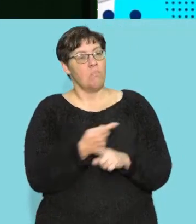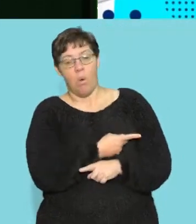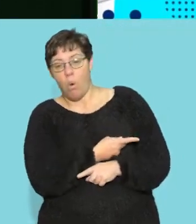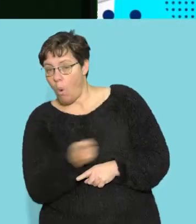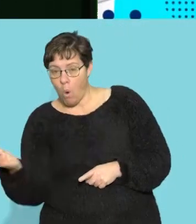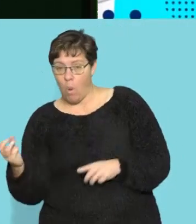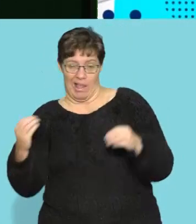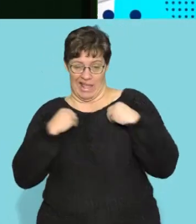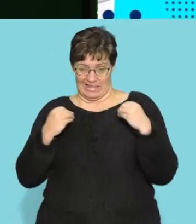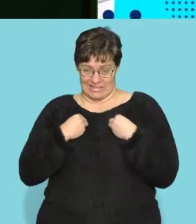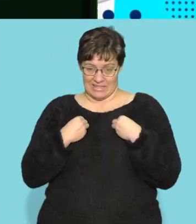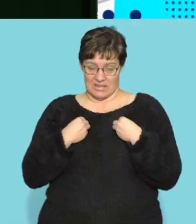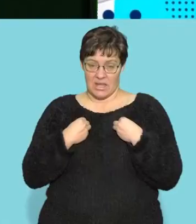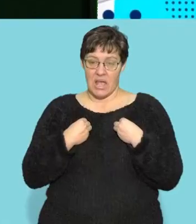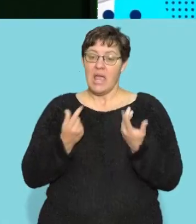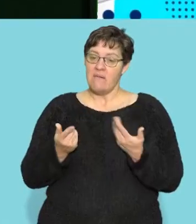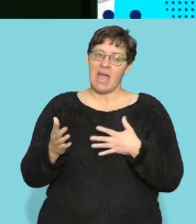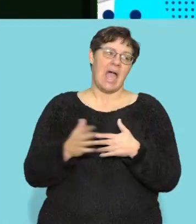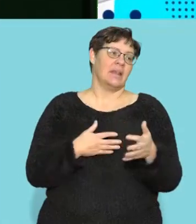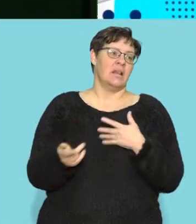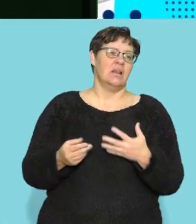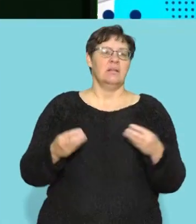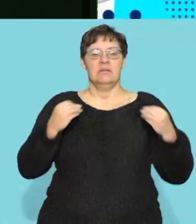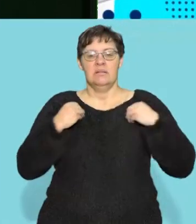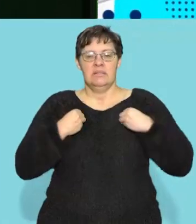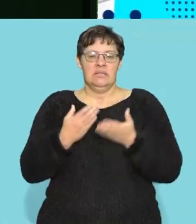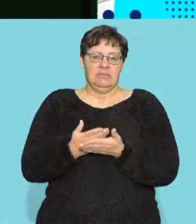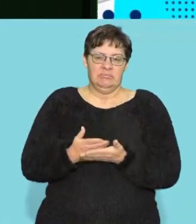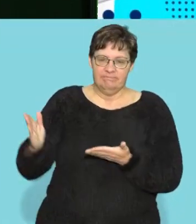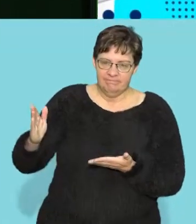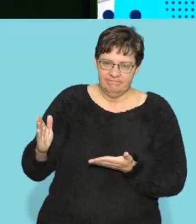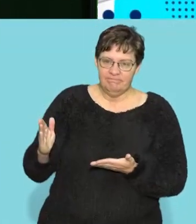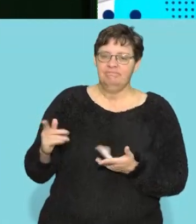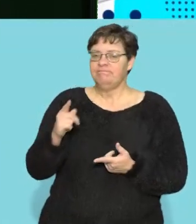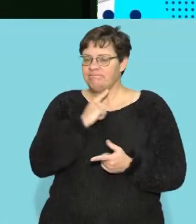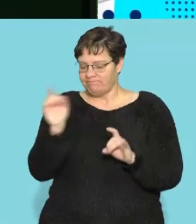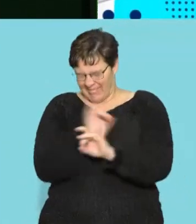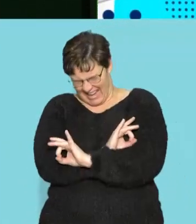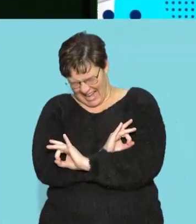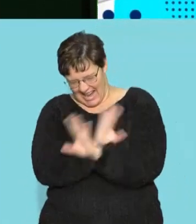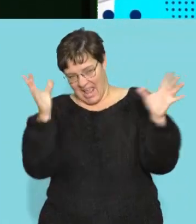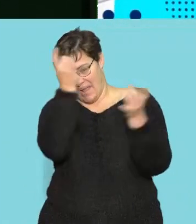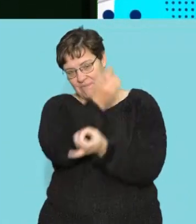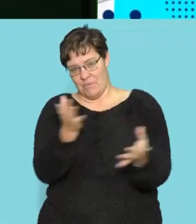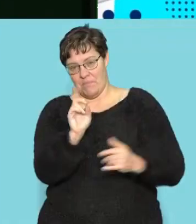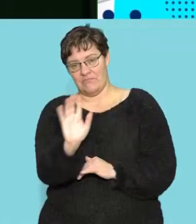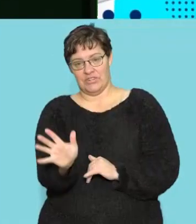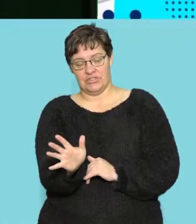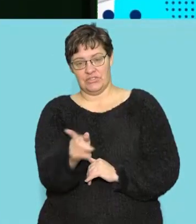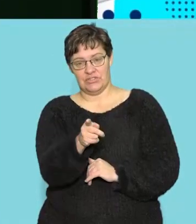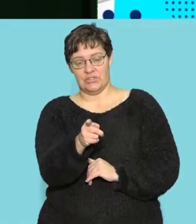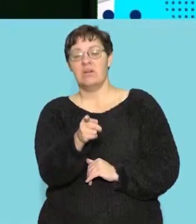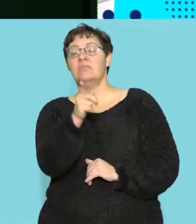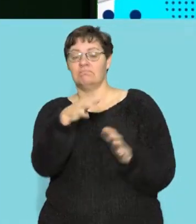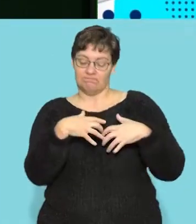fact, in all our lessons, whenever we dealt with a question on asset disposal, we made it abundantly clear to you